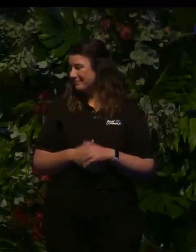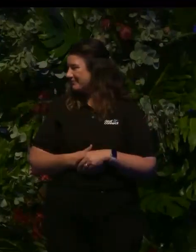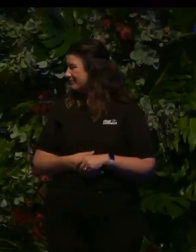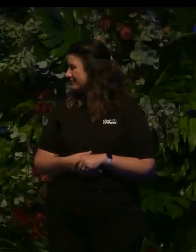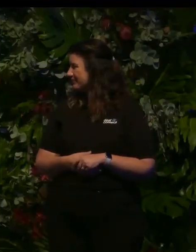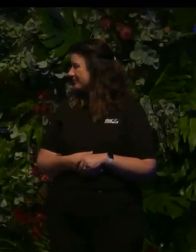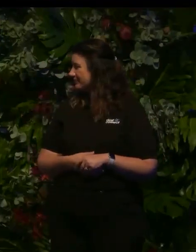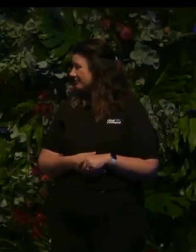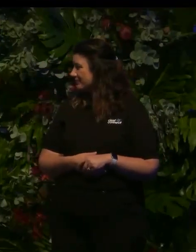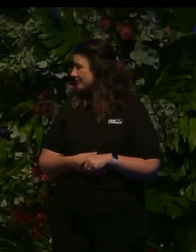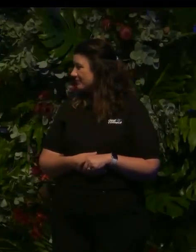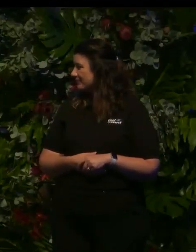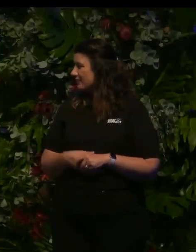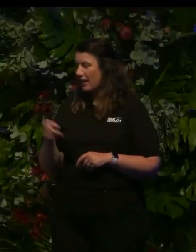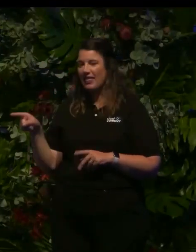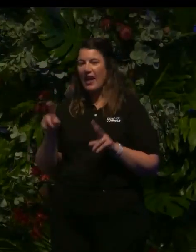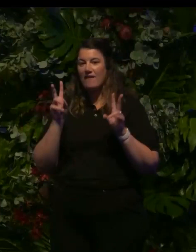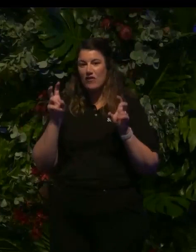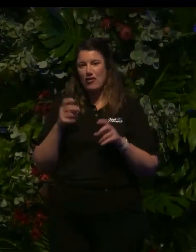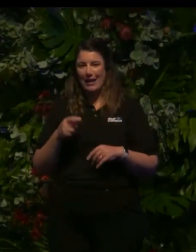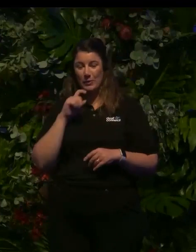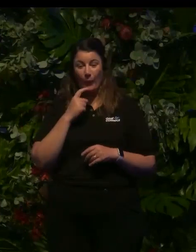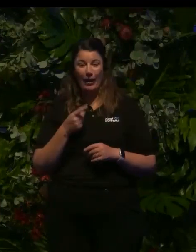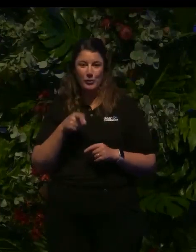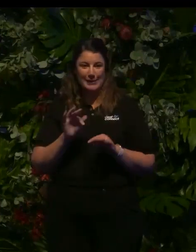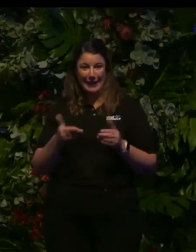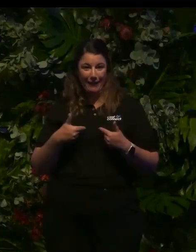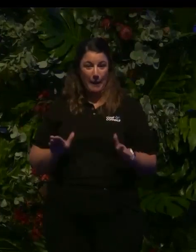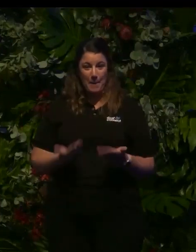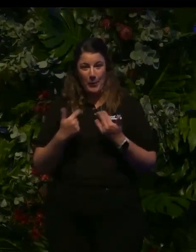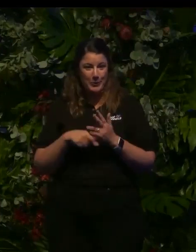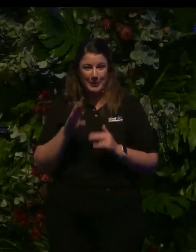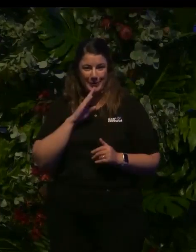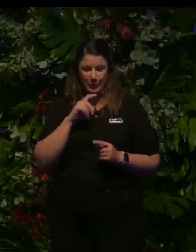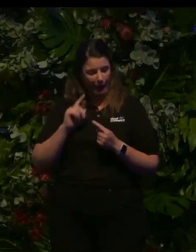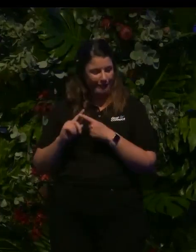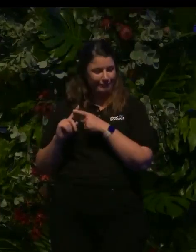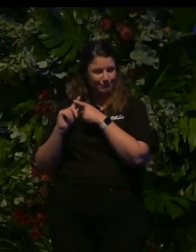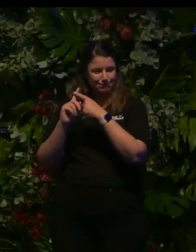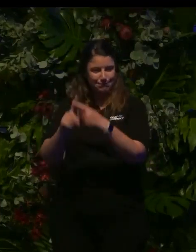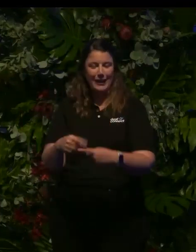thanks. That phrase will carry with us for the rest of the day. Thanks, Joleen.